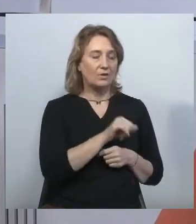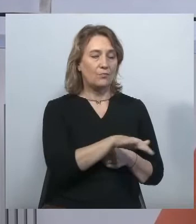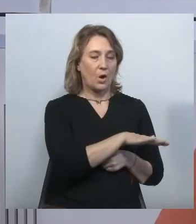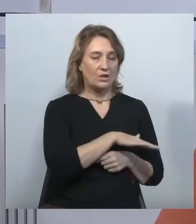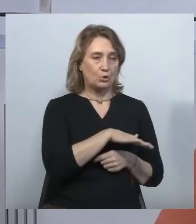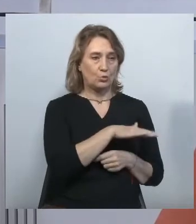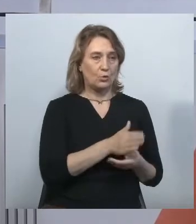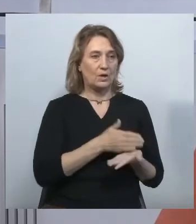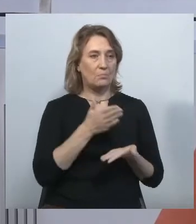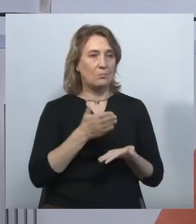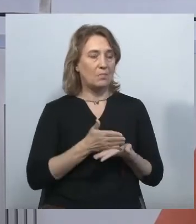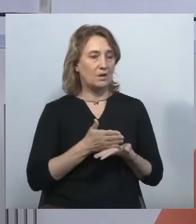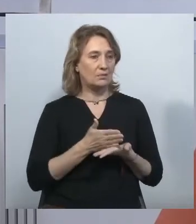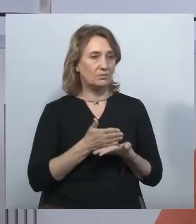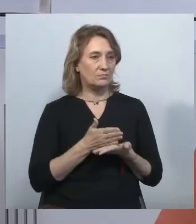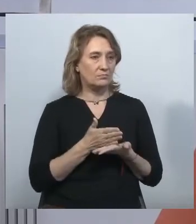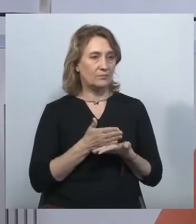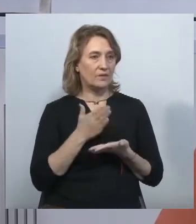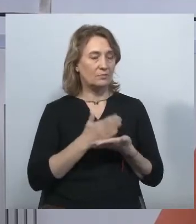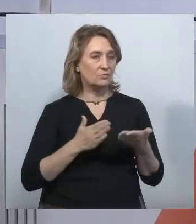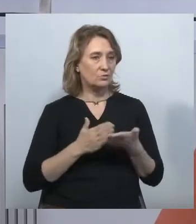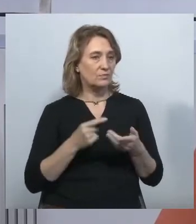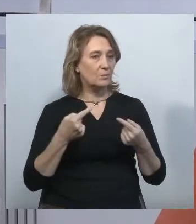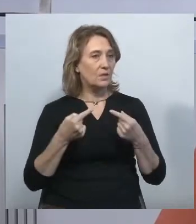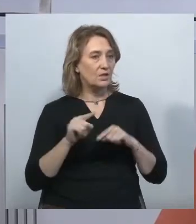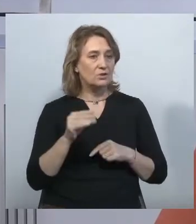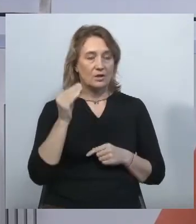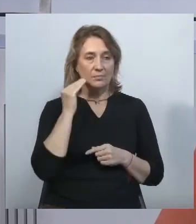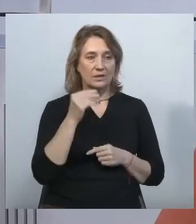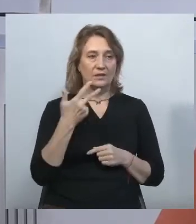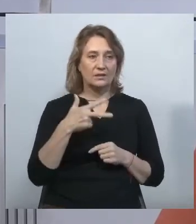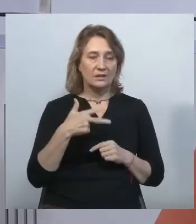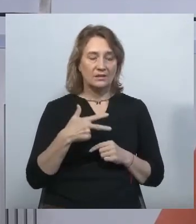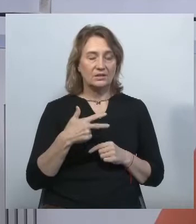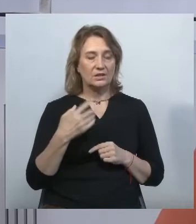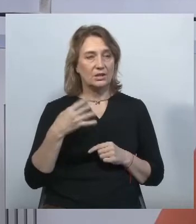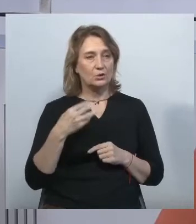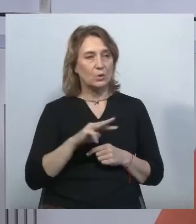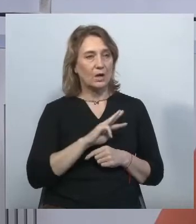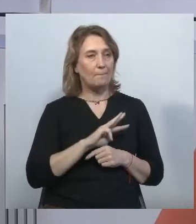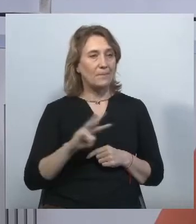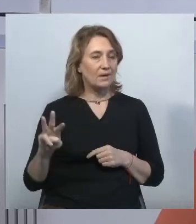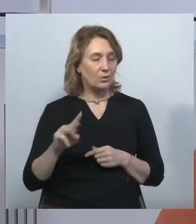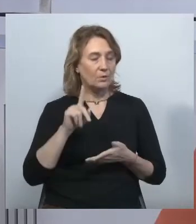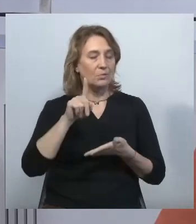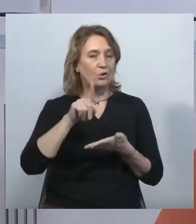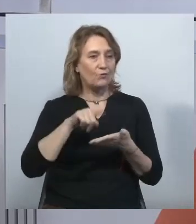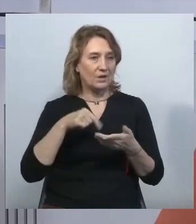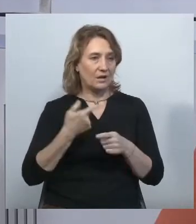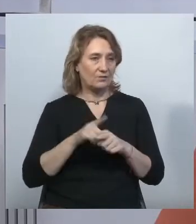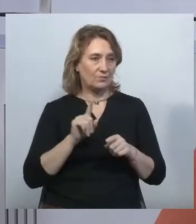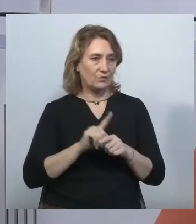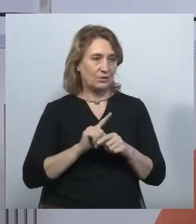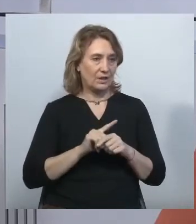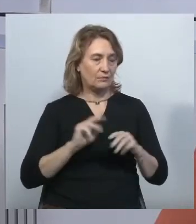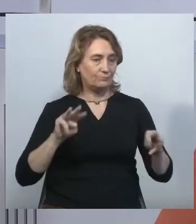a violator and its audience has another opinion. It's up to 30 or 40 million of audience